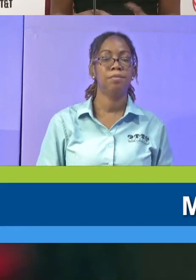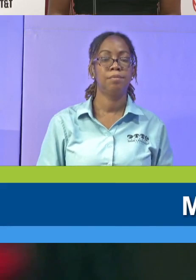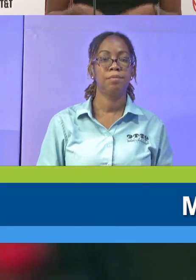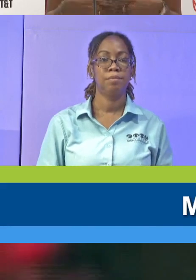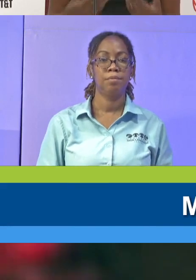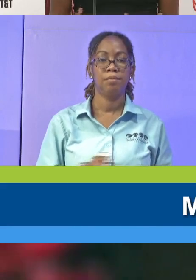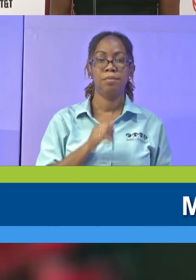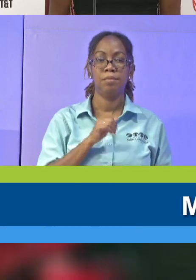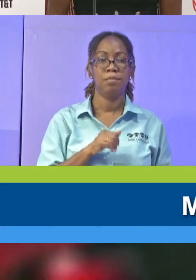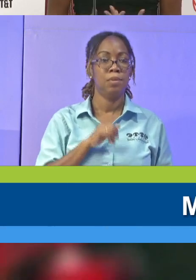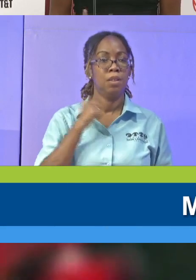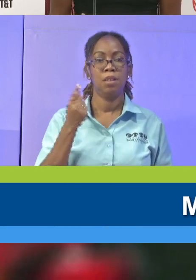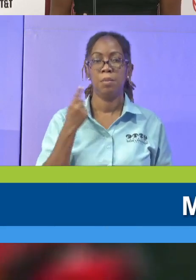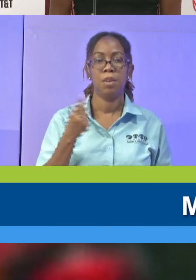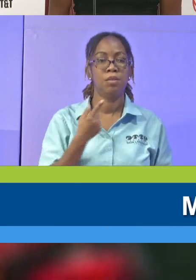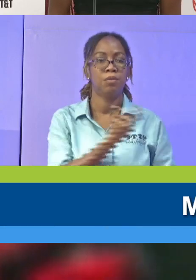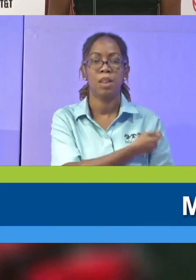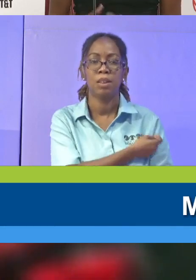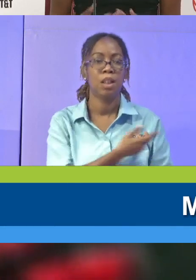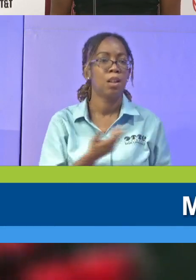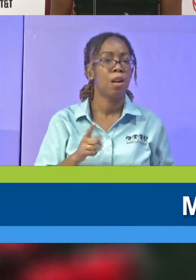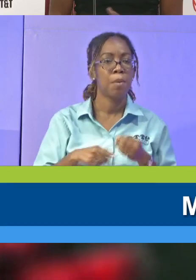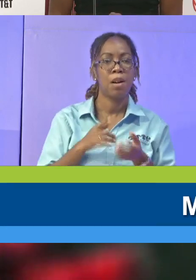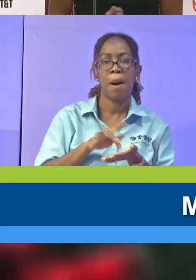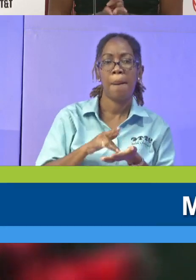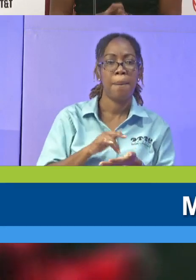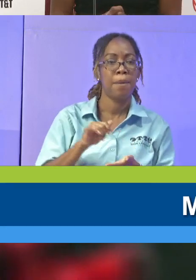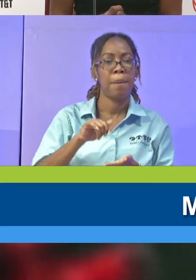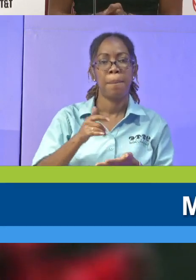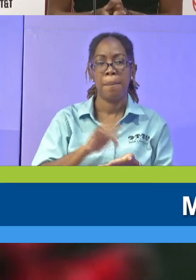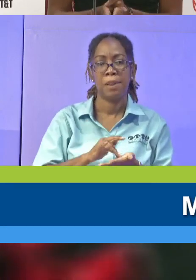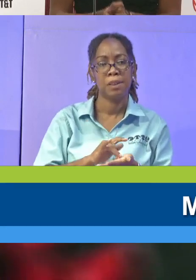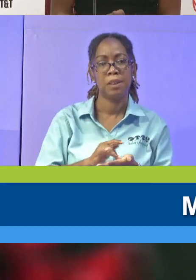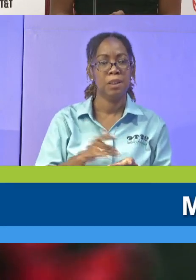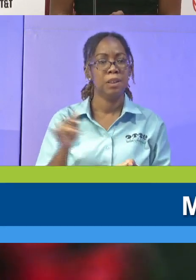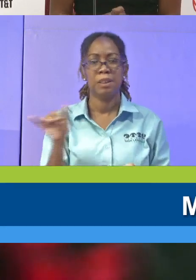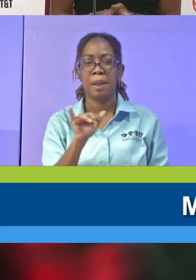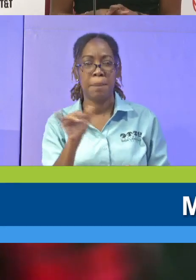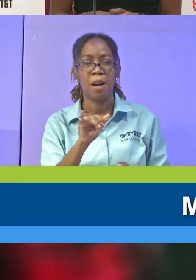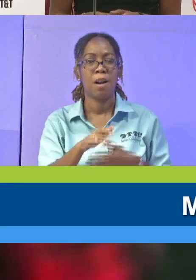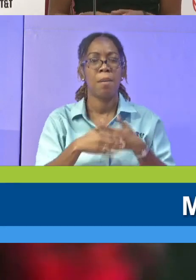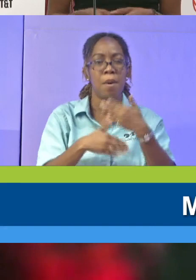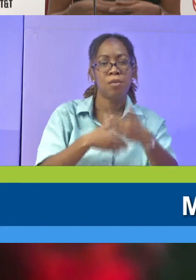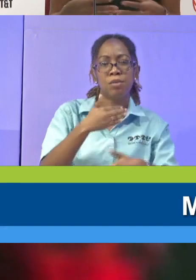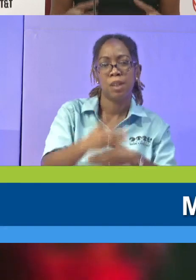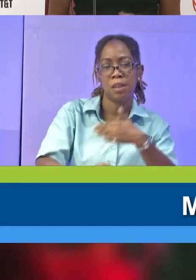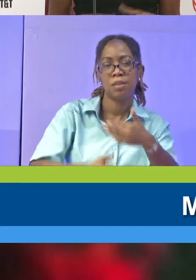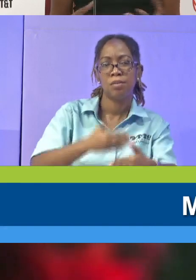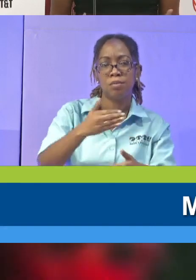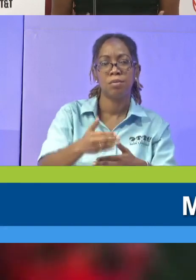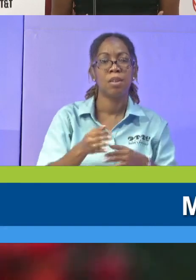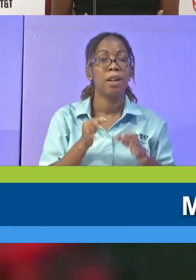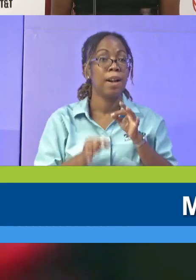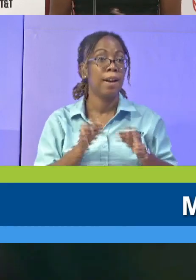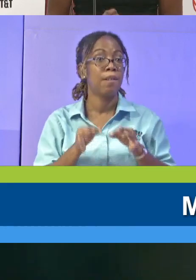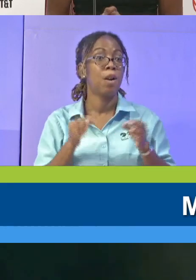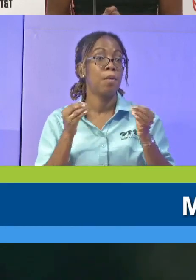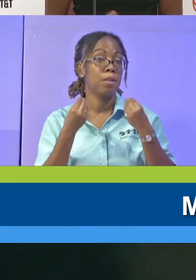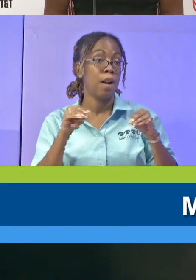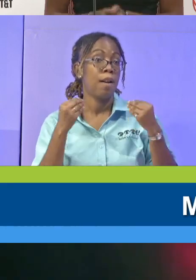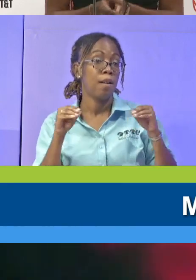EUL vaccines. We also do this for other medicines that may be considered for marketing in